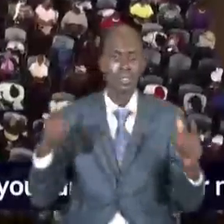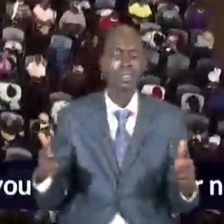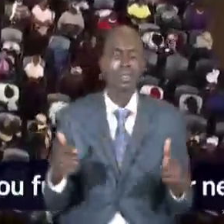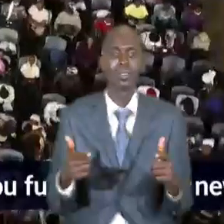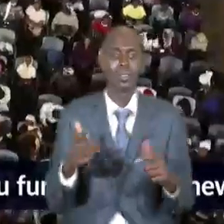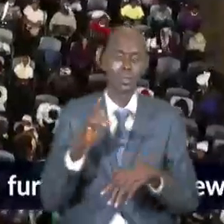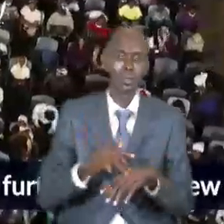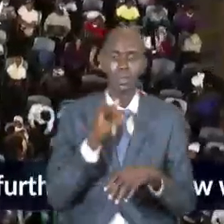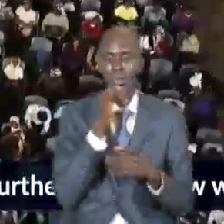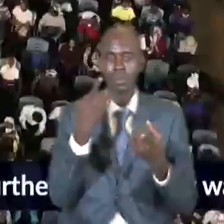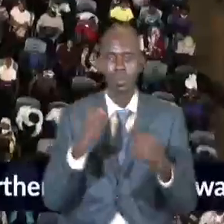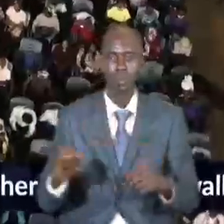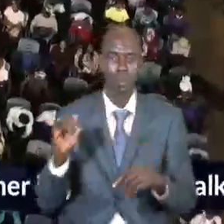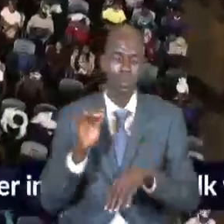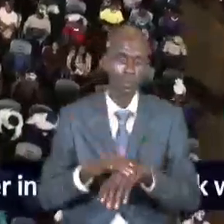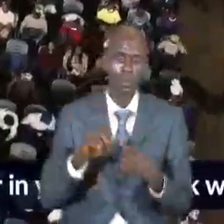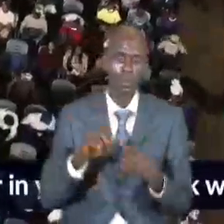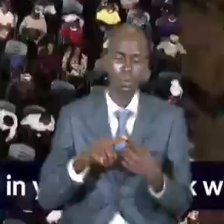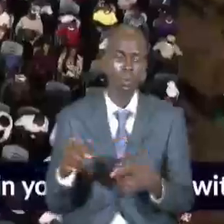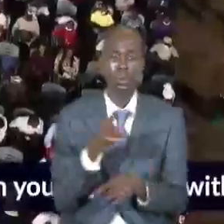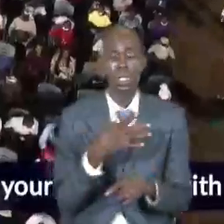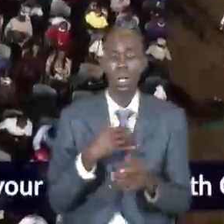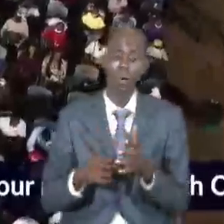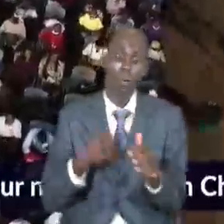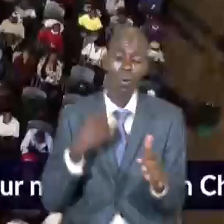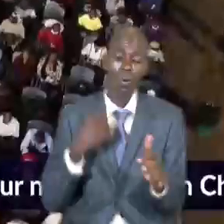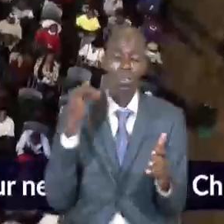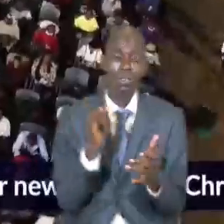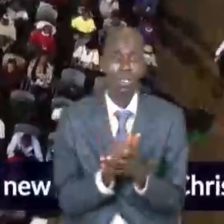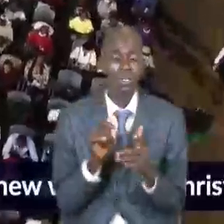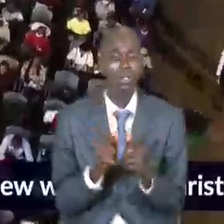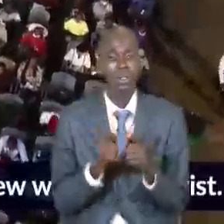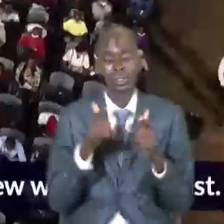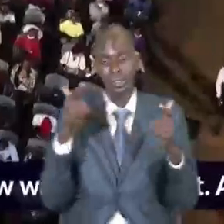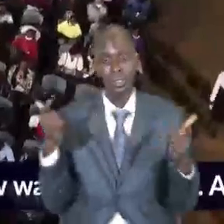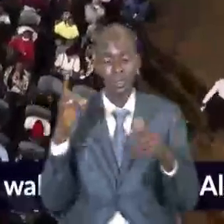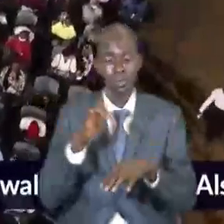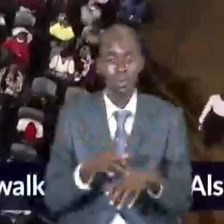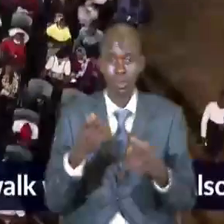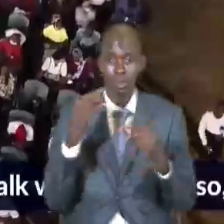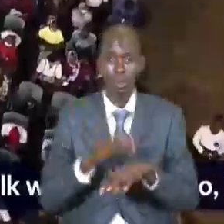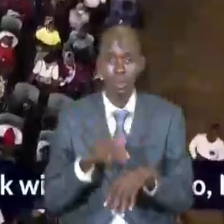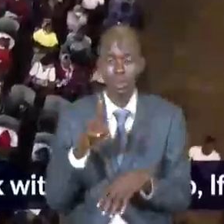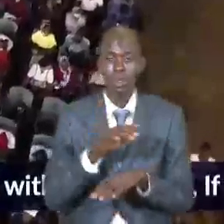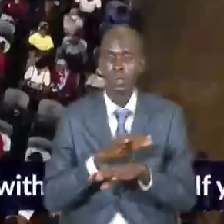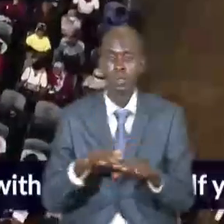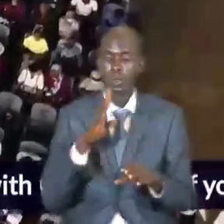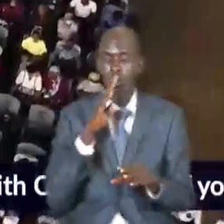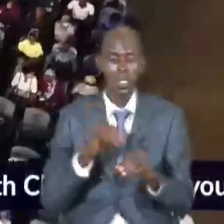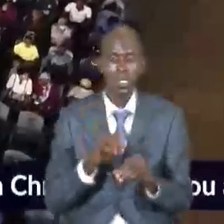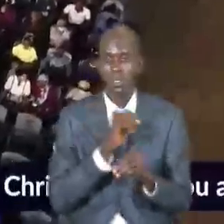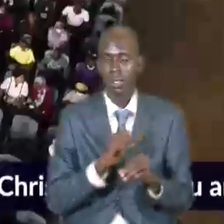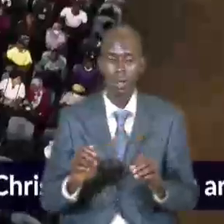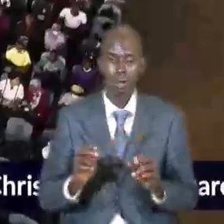And once that interruption happens, don't be in a hurry, because we want to hear your story. Because today,